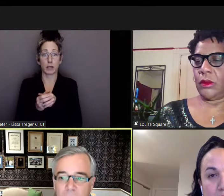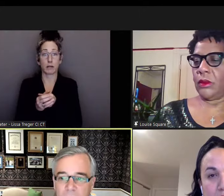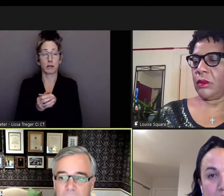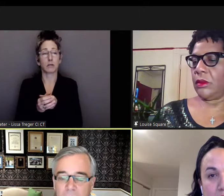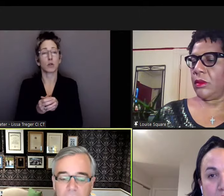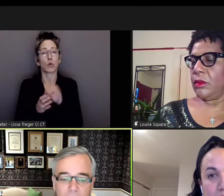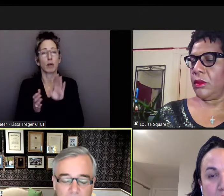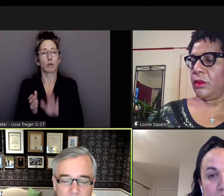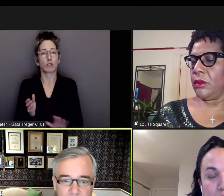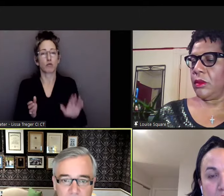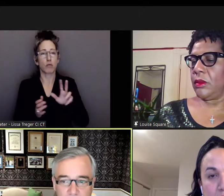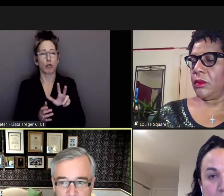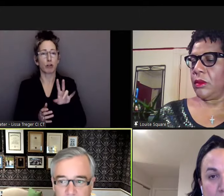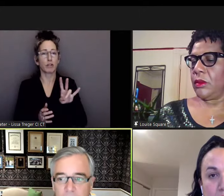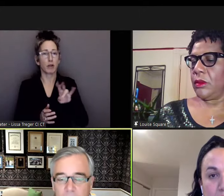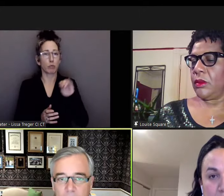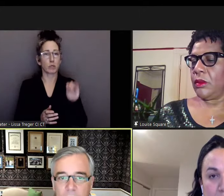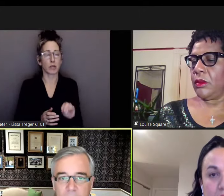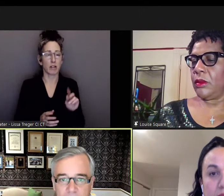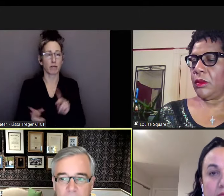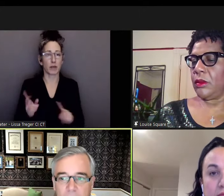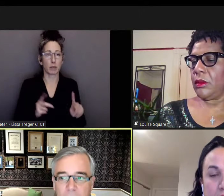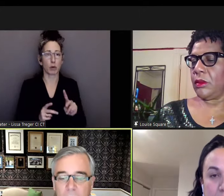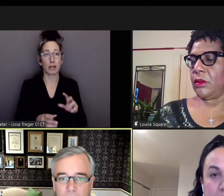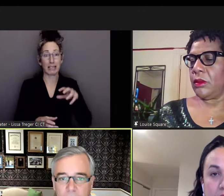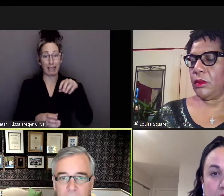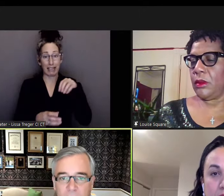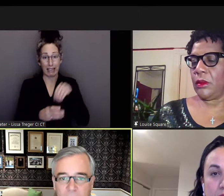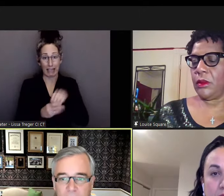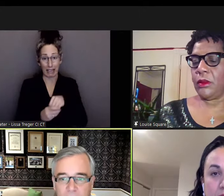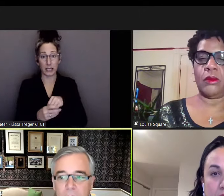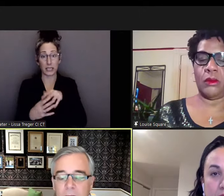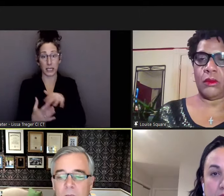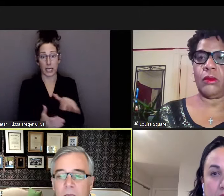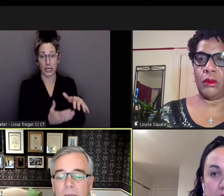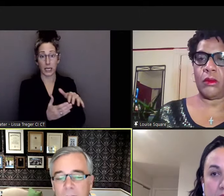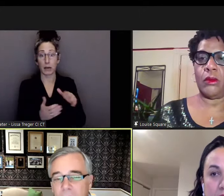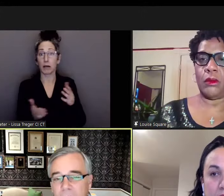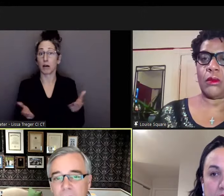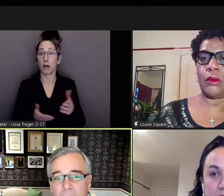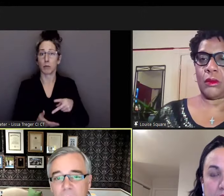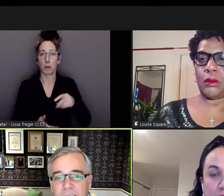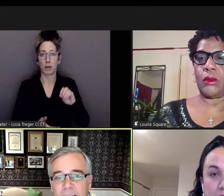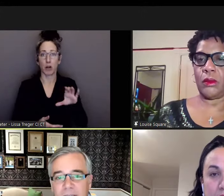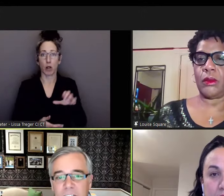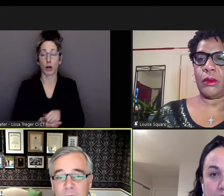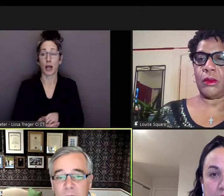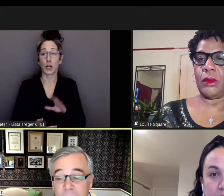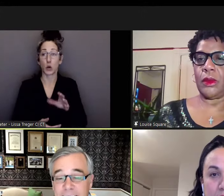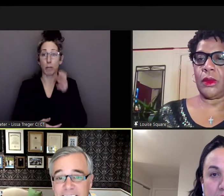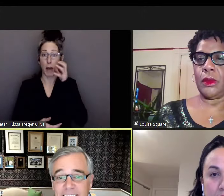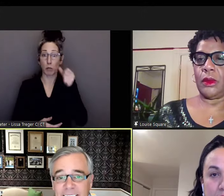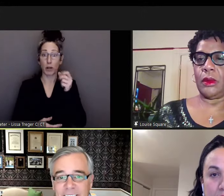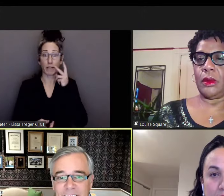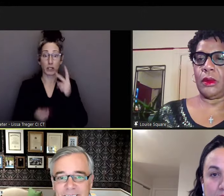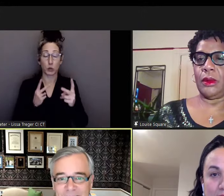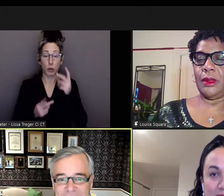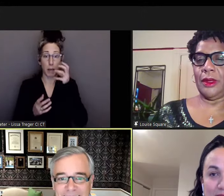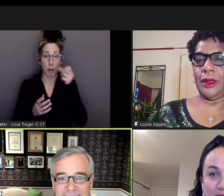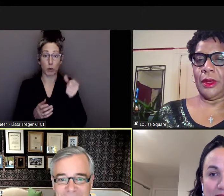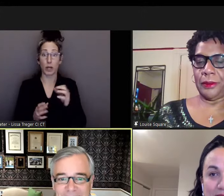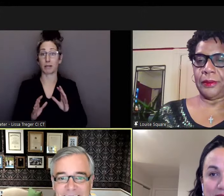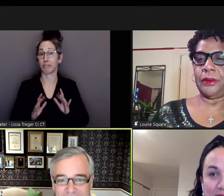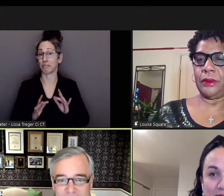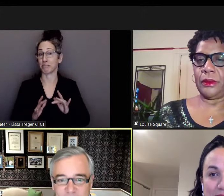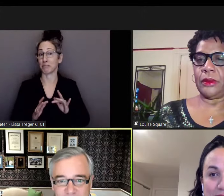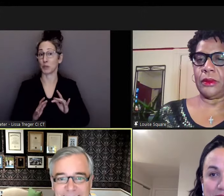37% of the people in the COVID study are people of color. your memory, your visual memory is excellent. You